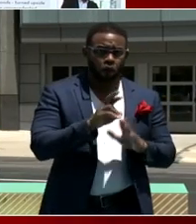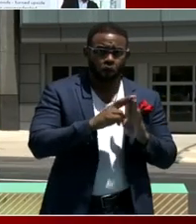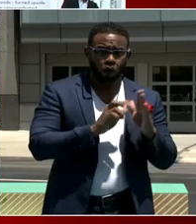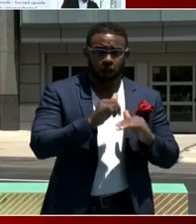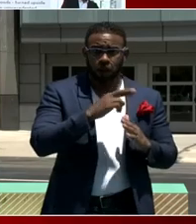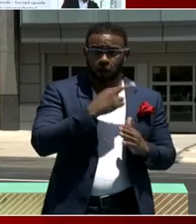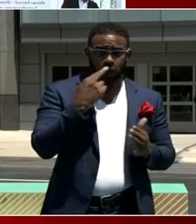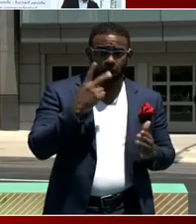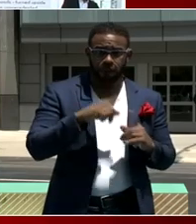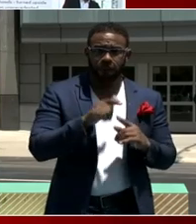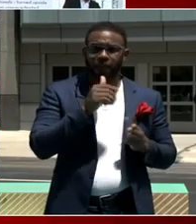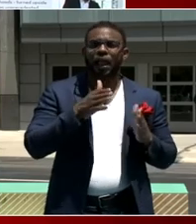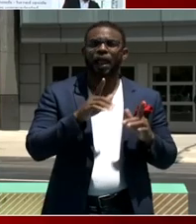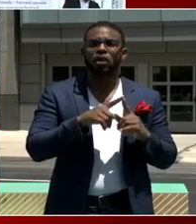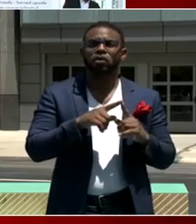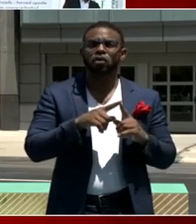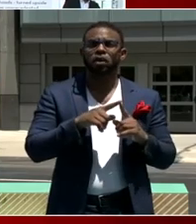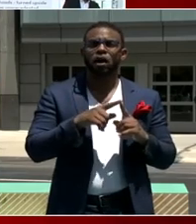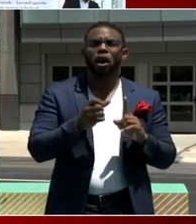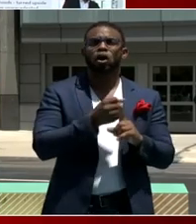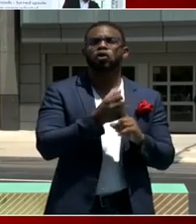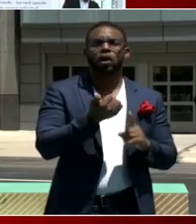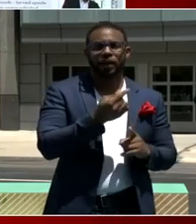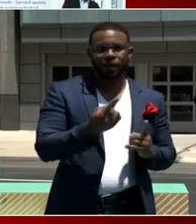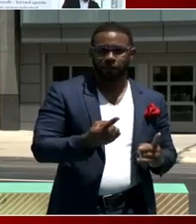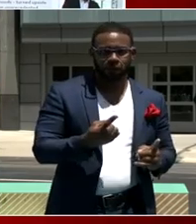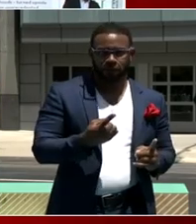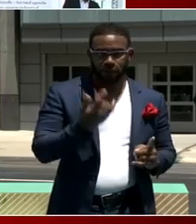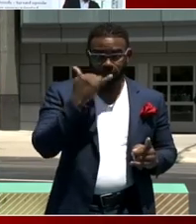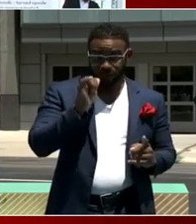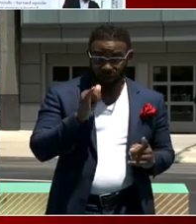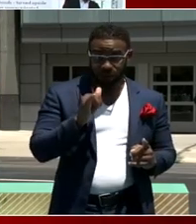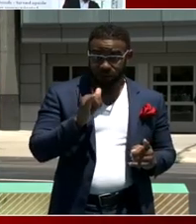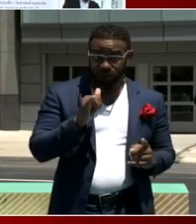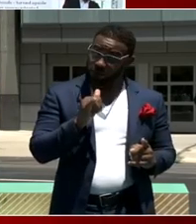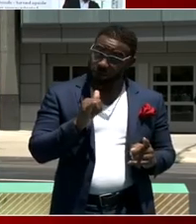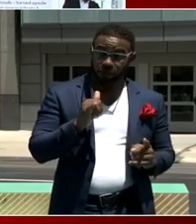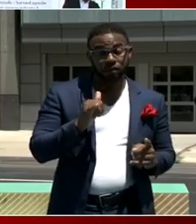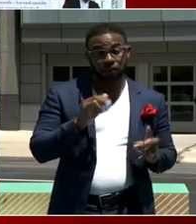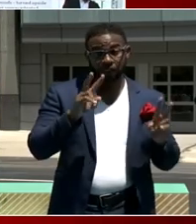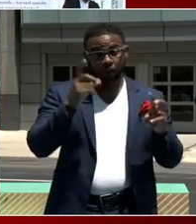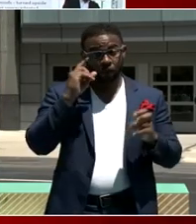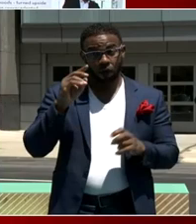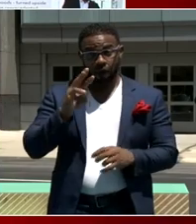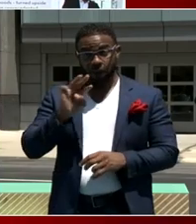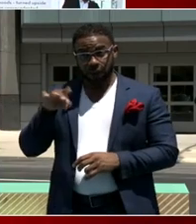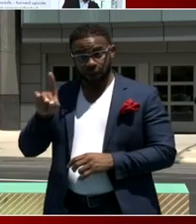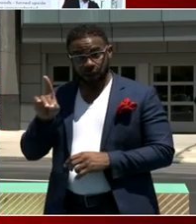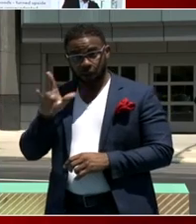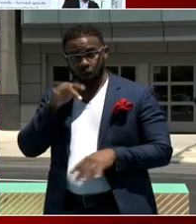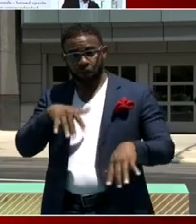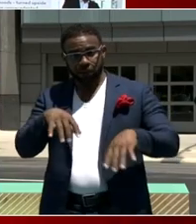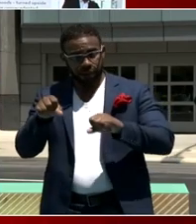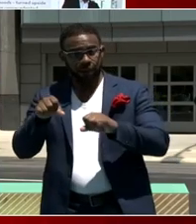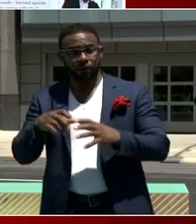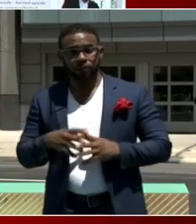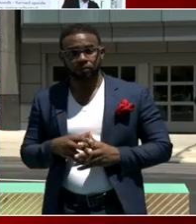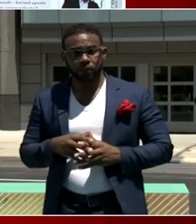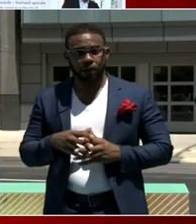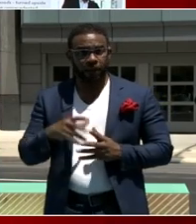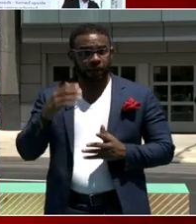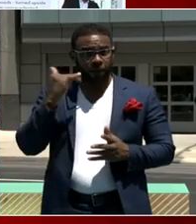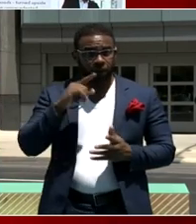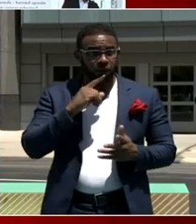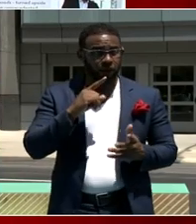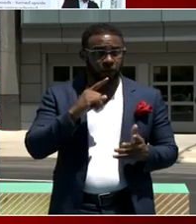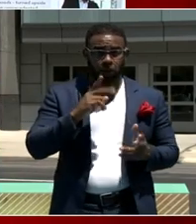their restaurants, but they're not allowed to assault anybody. And if that's a matter for the Metropolitan Police Department, we'll take it up. If